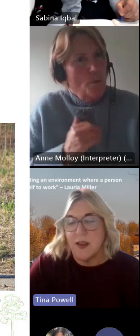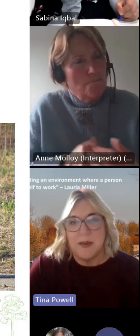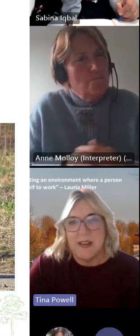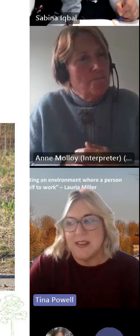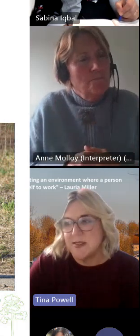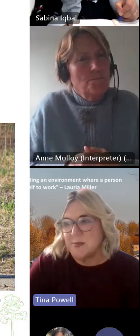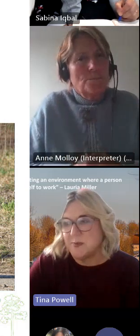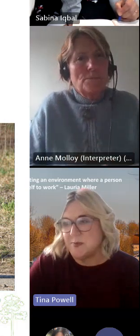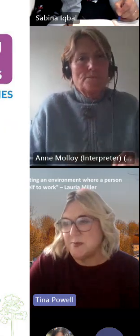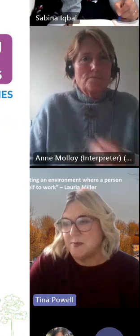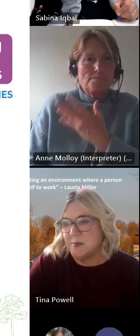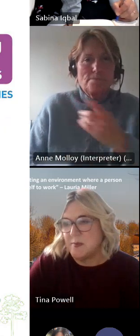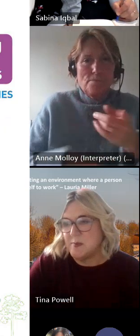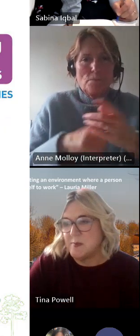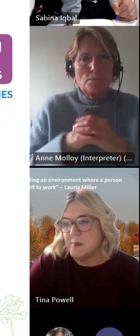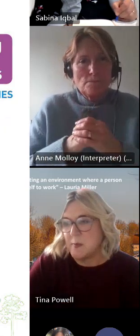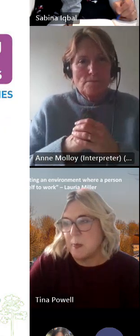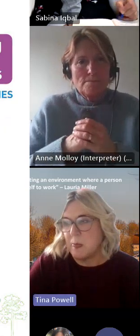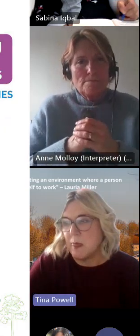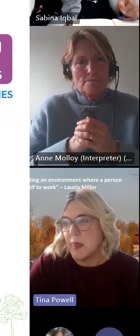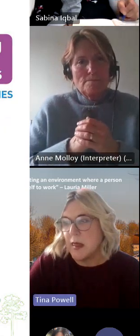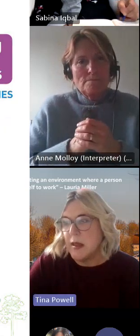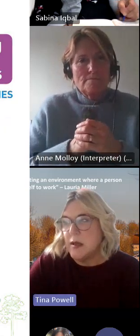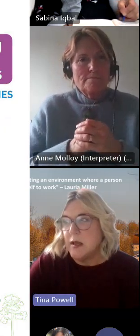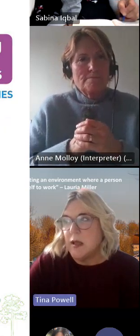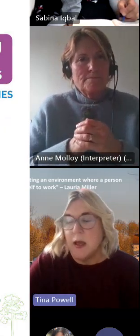So next slide, please.